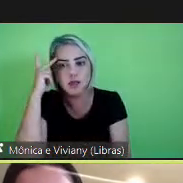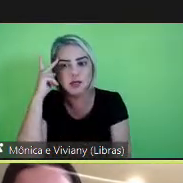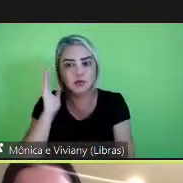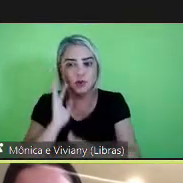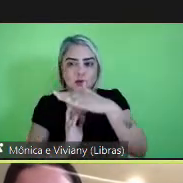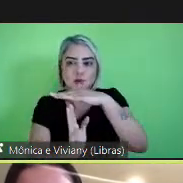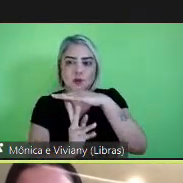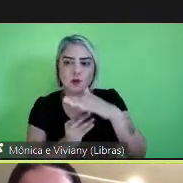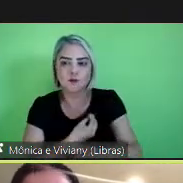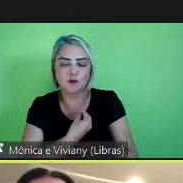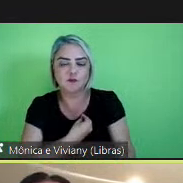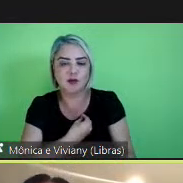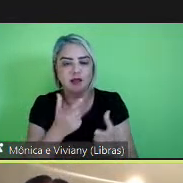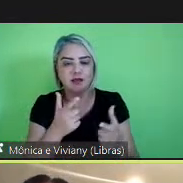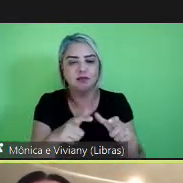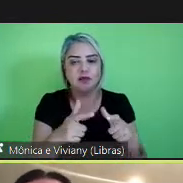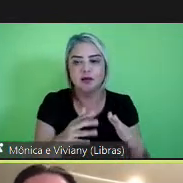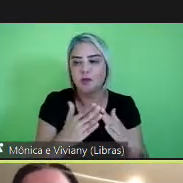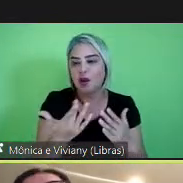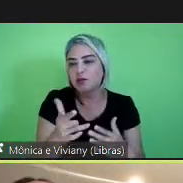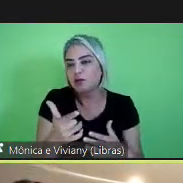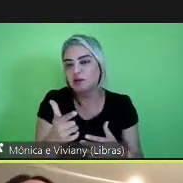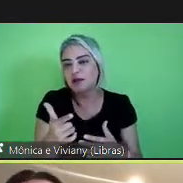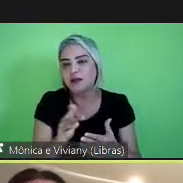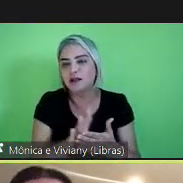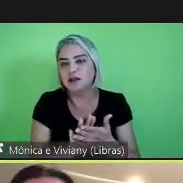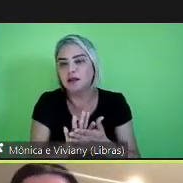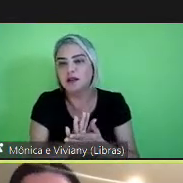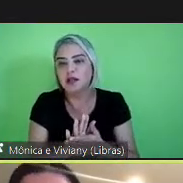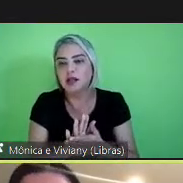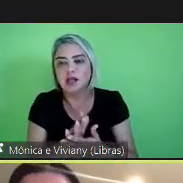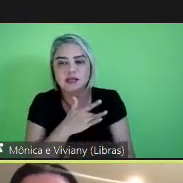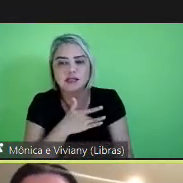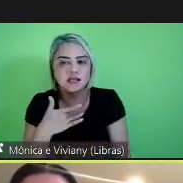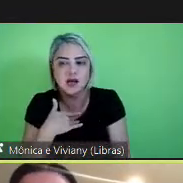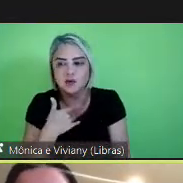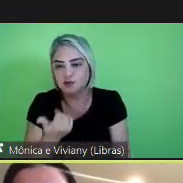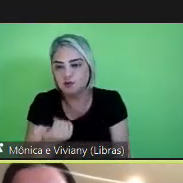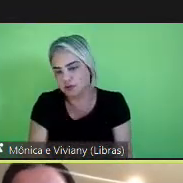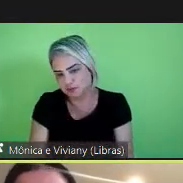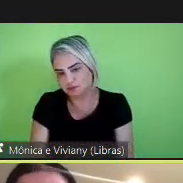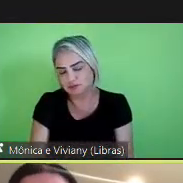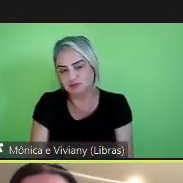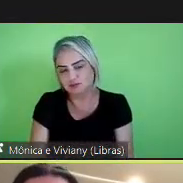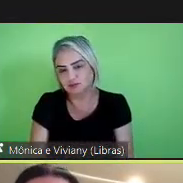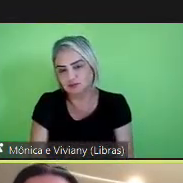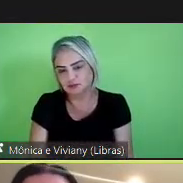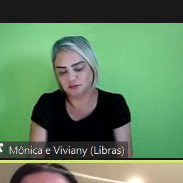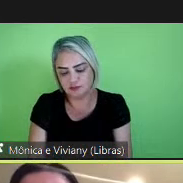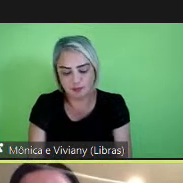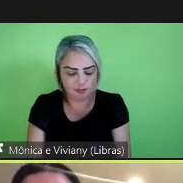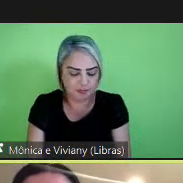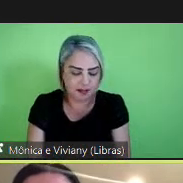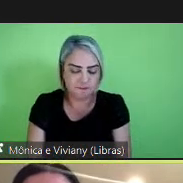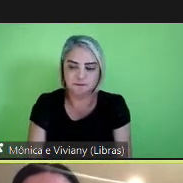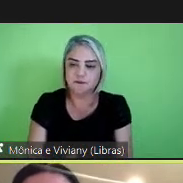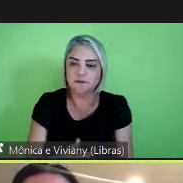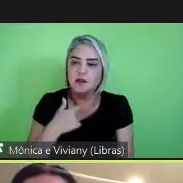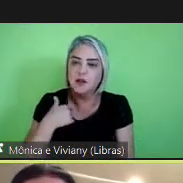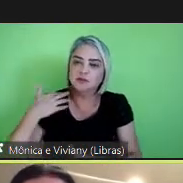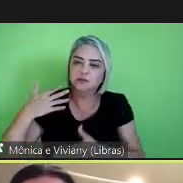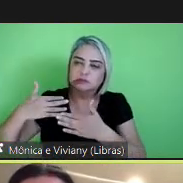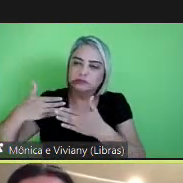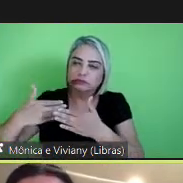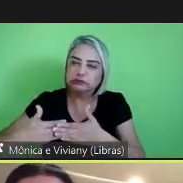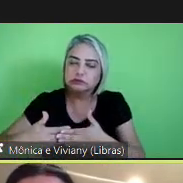deprived areas in Gateshead. So I'm just going to take you a little bit on kind of the journey that we went through as a local authority